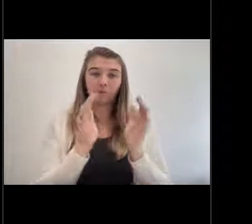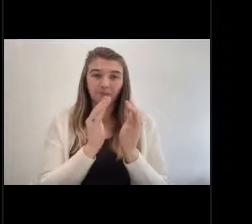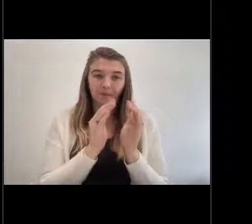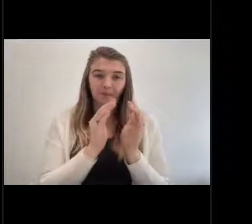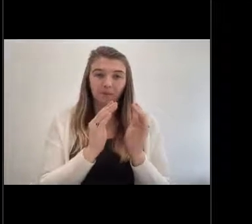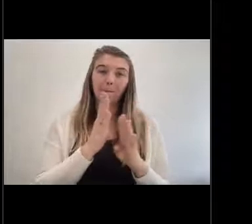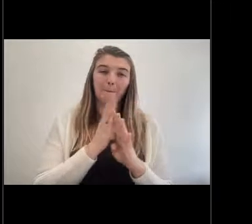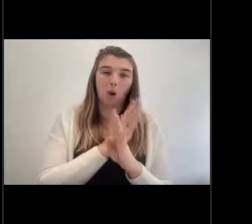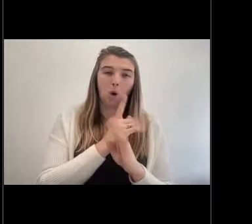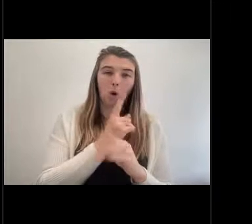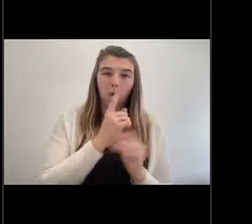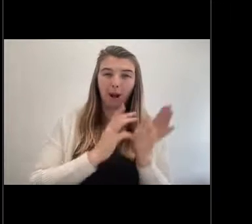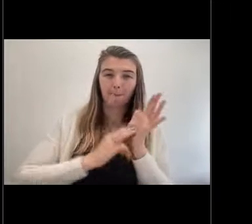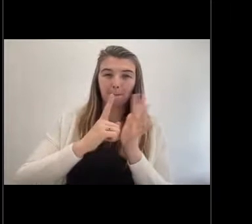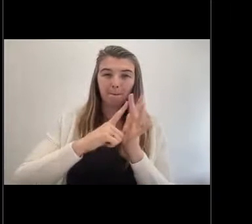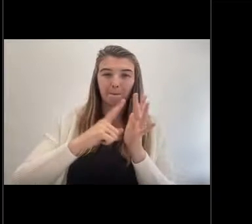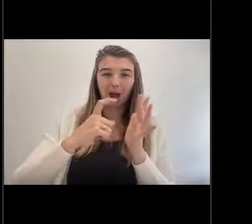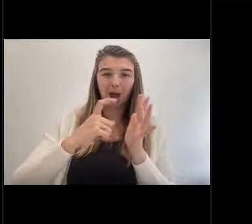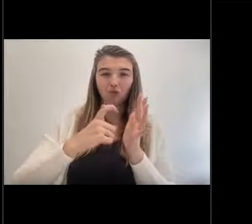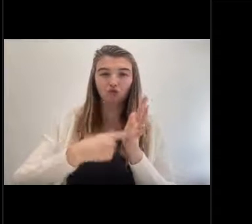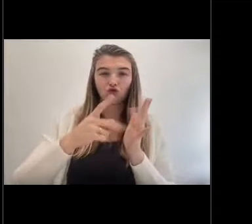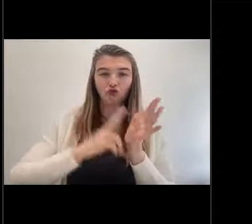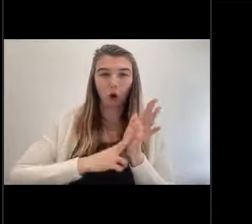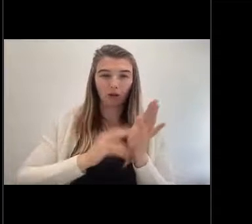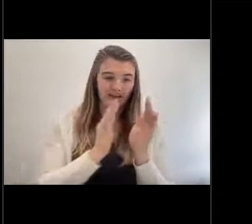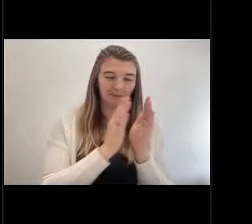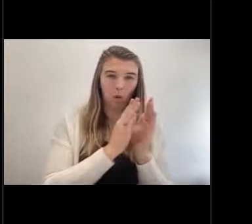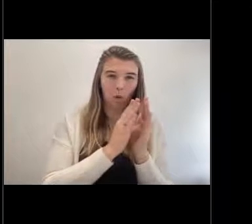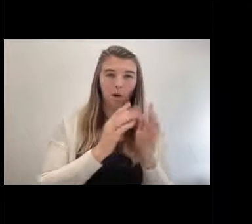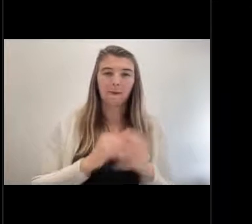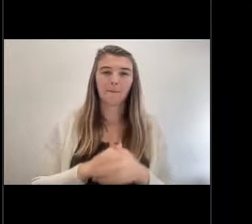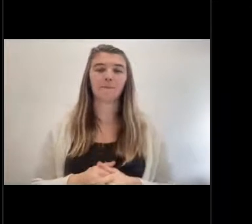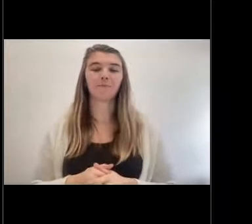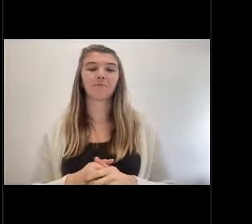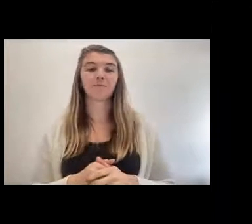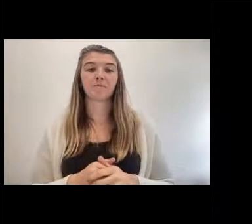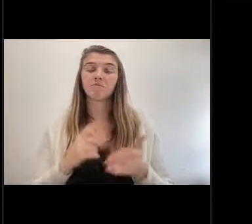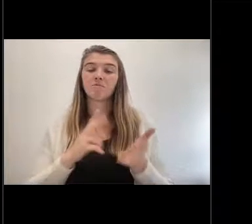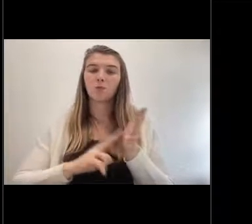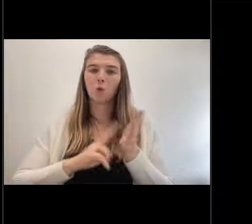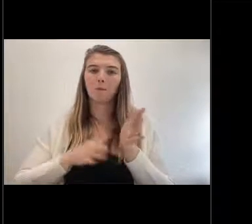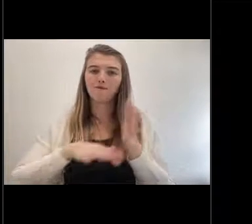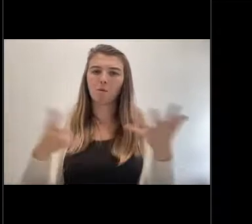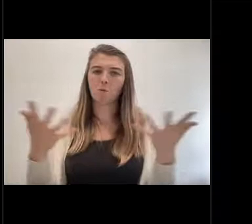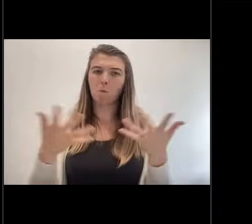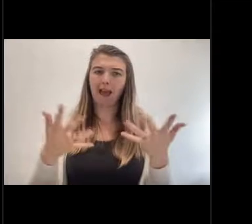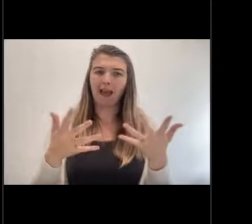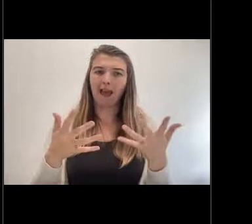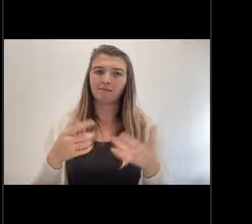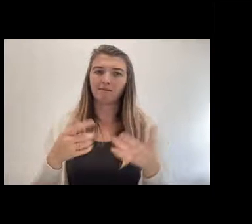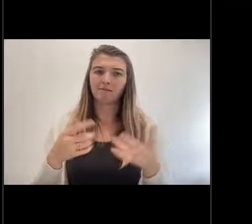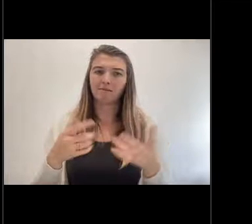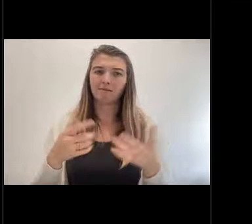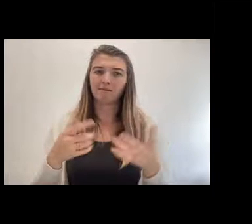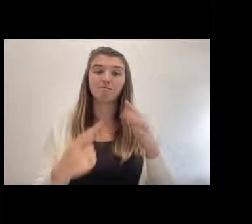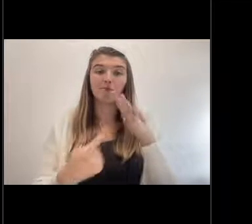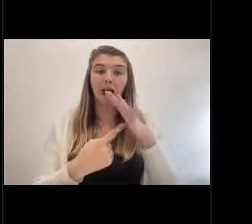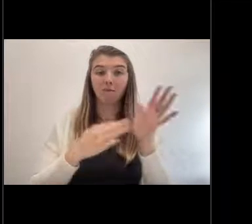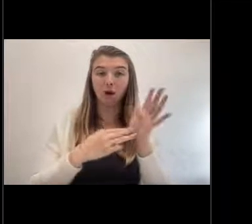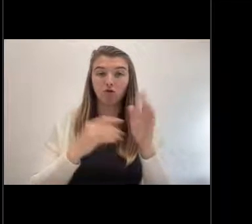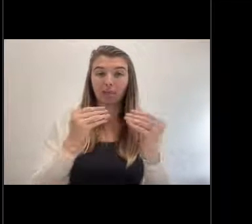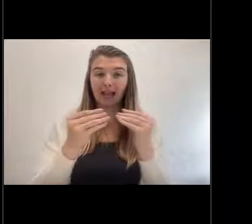size. Where do they come from? Well, they normally come, what we call the primary microplastics are those that are released